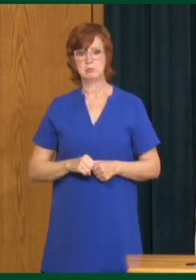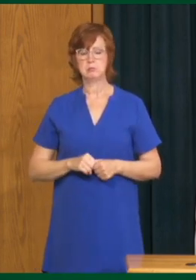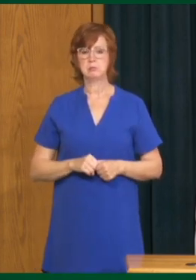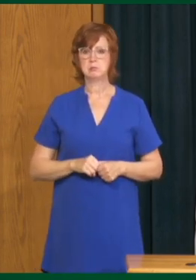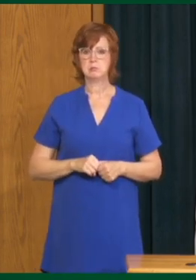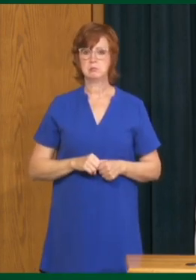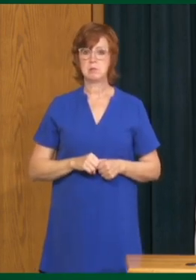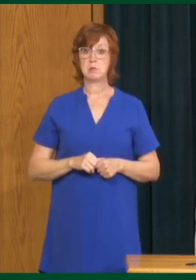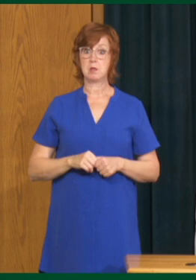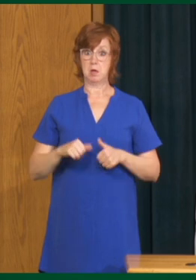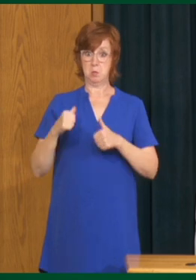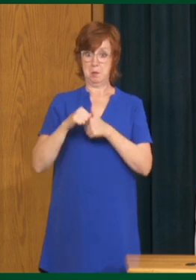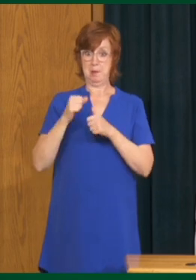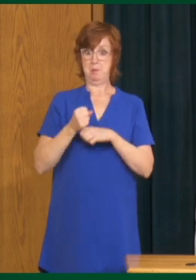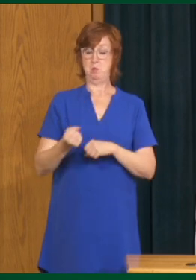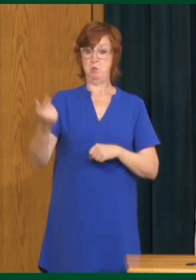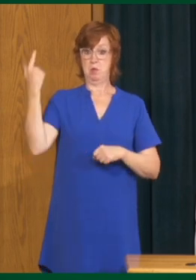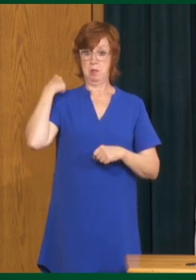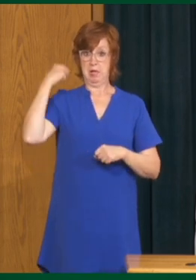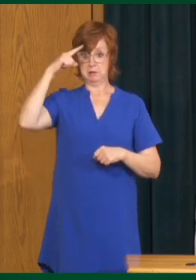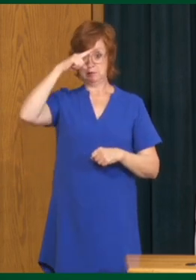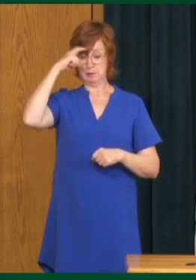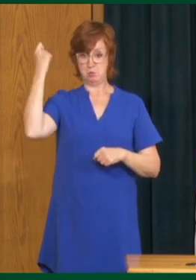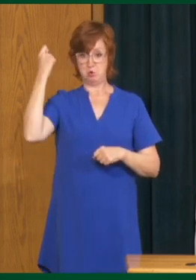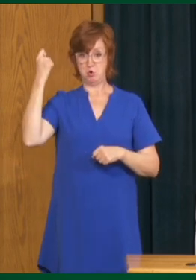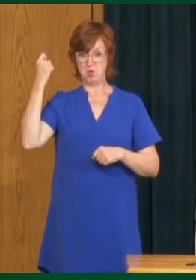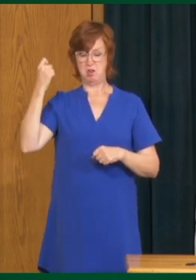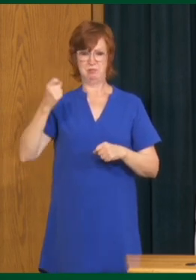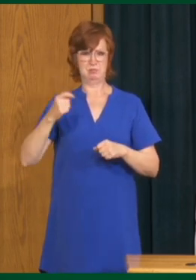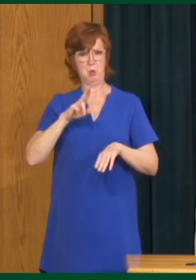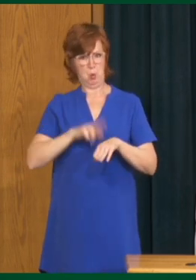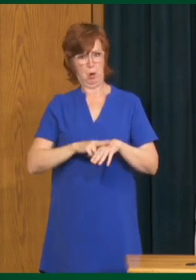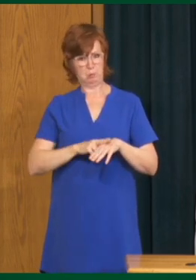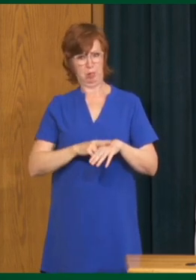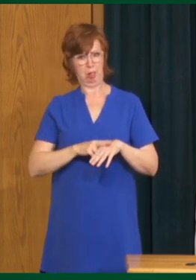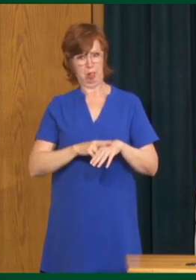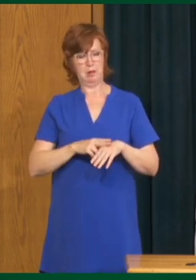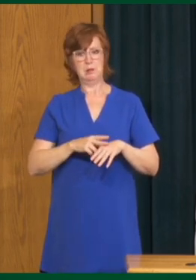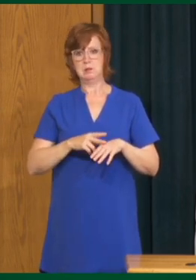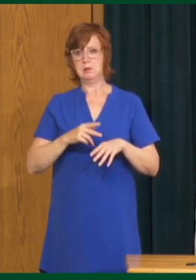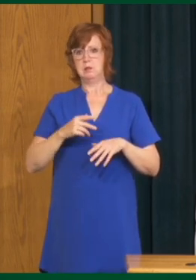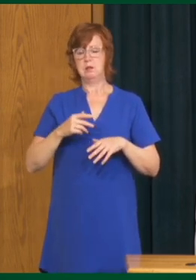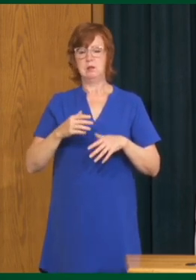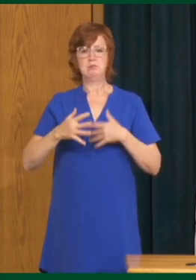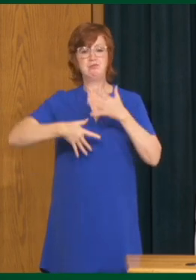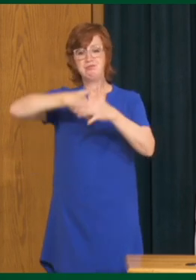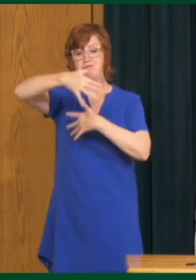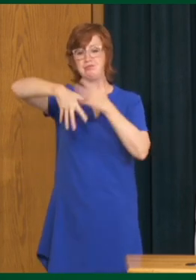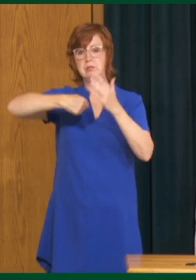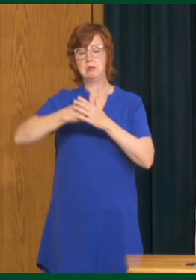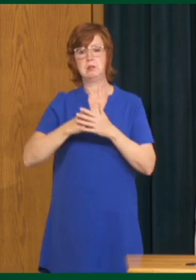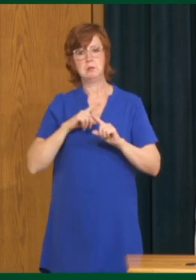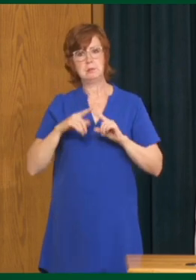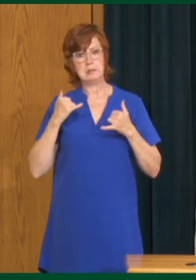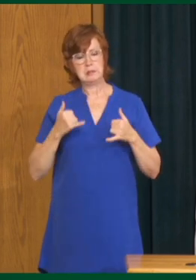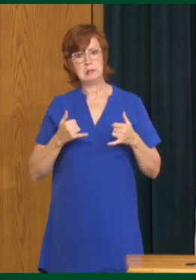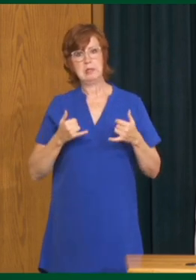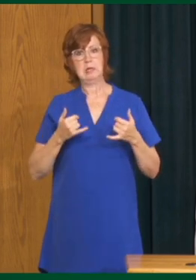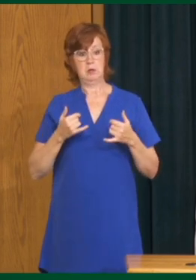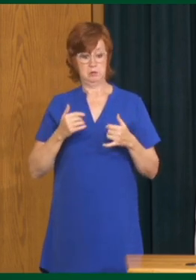this year, we would get the super spreader events. And the only difference between February and now is that